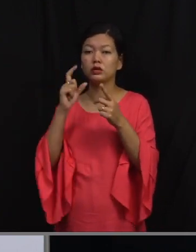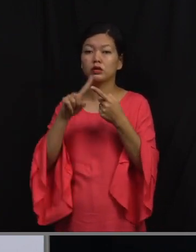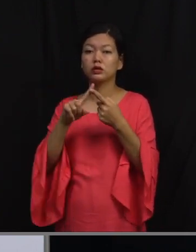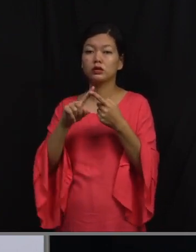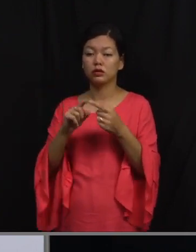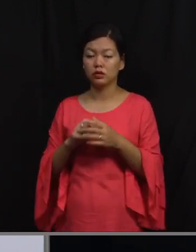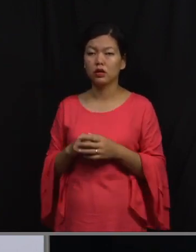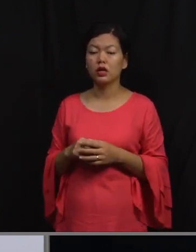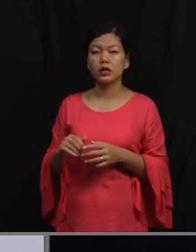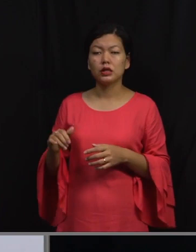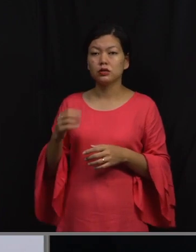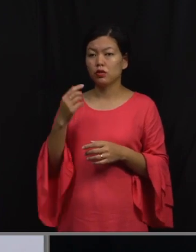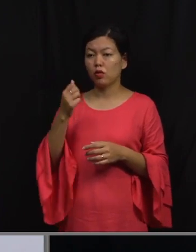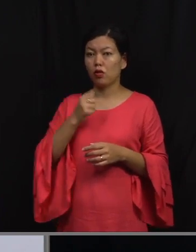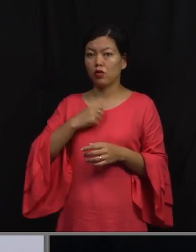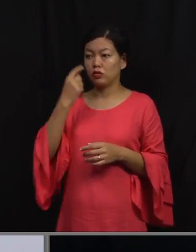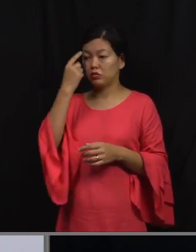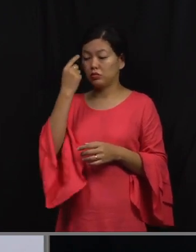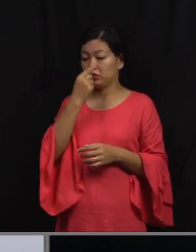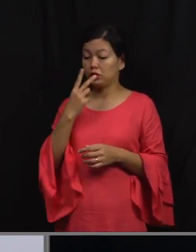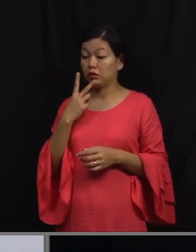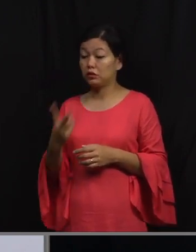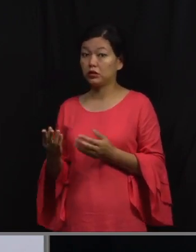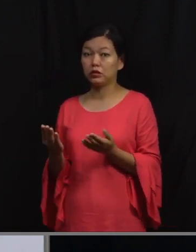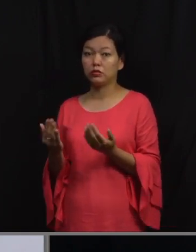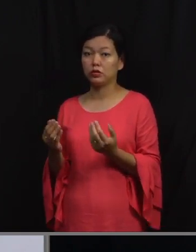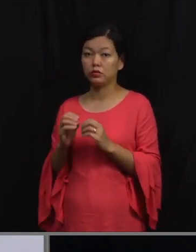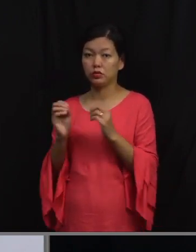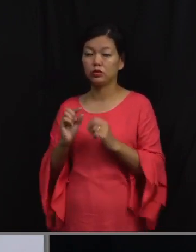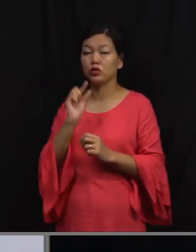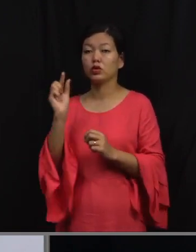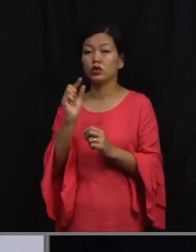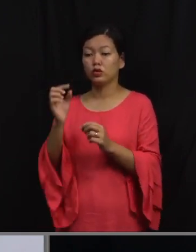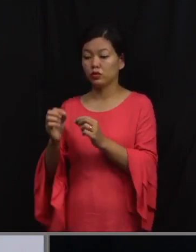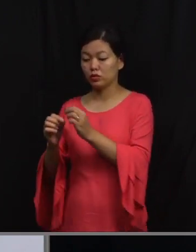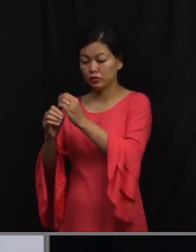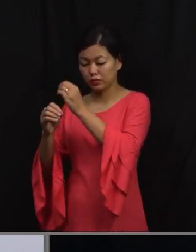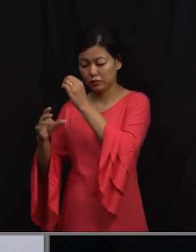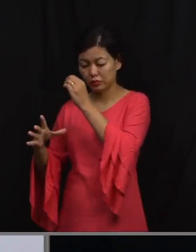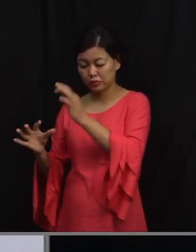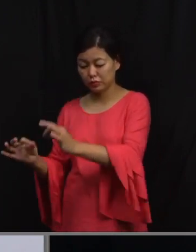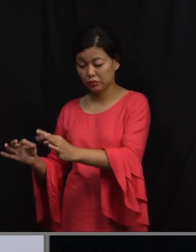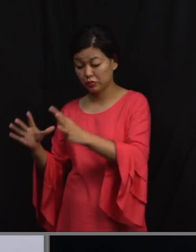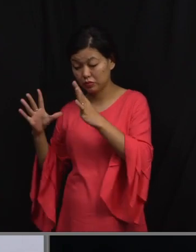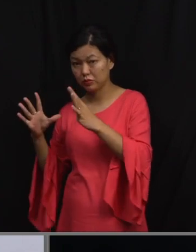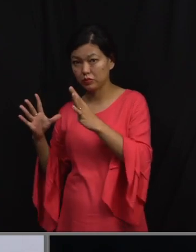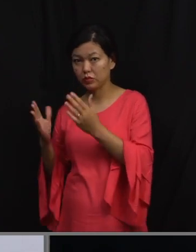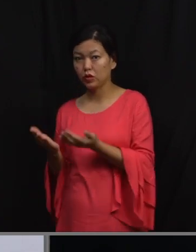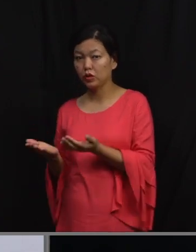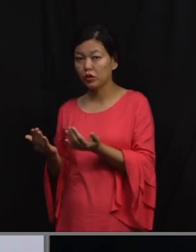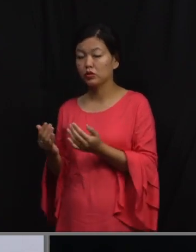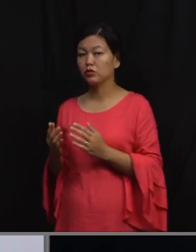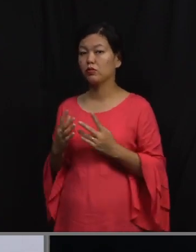which cannot be visualized by our naked eyes, right? So these are very small things. Okay, so we deal with